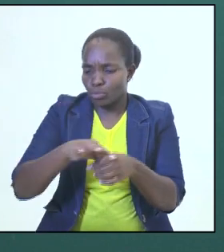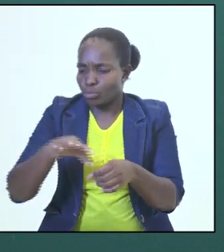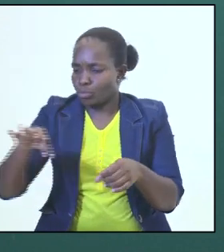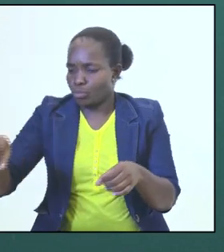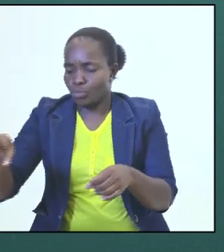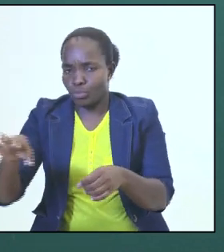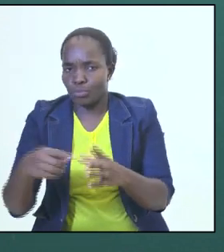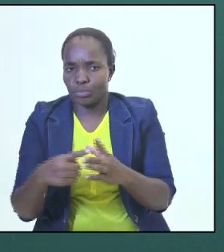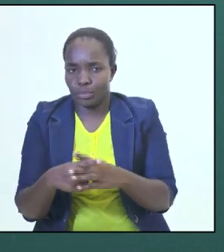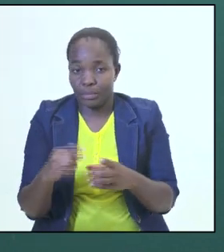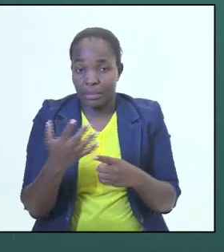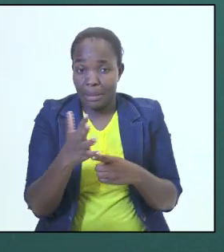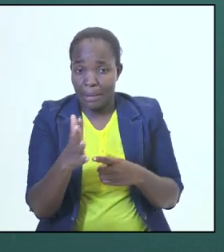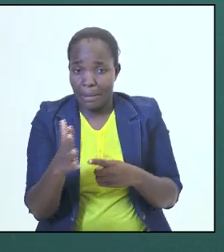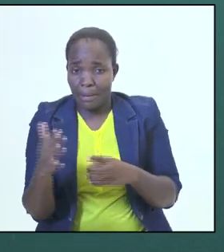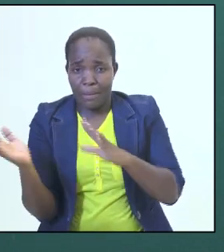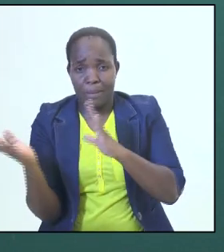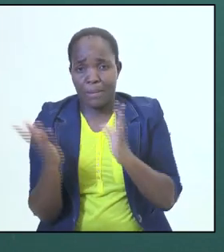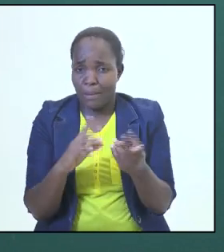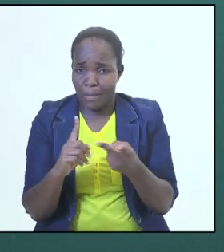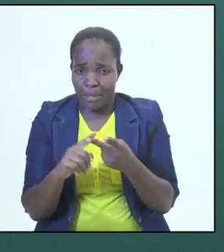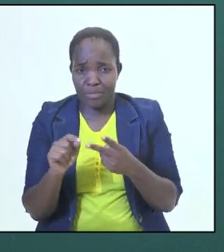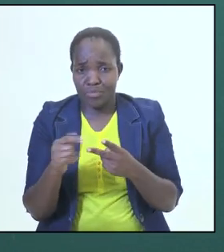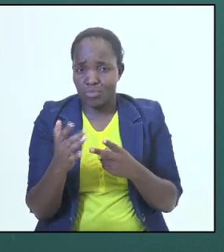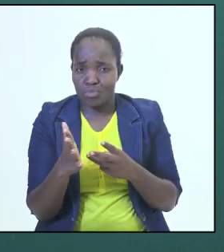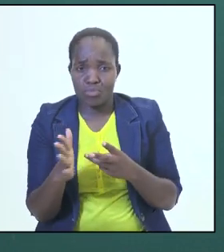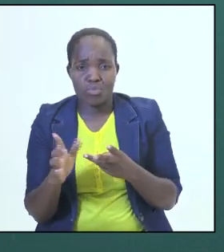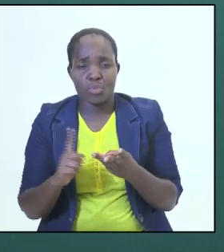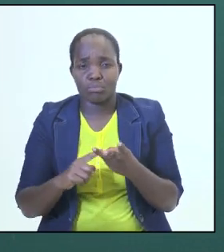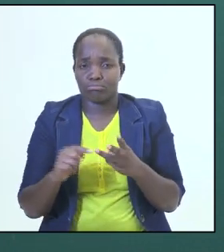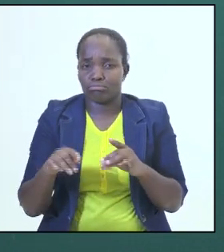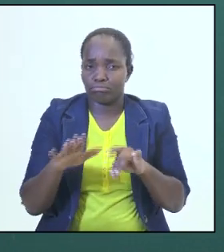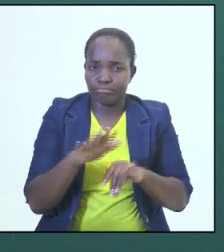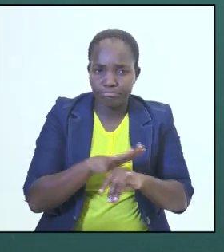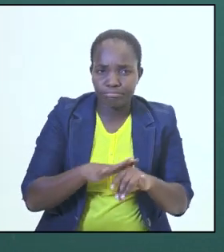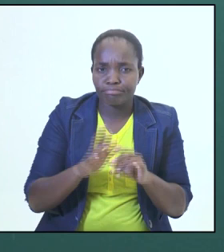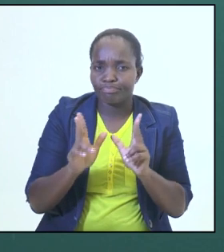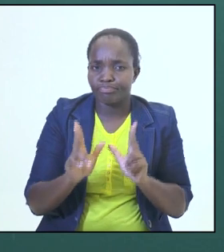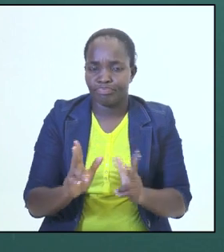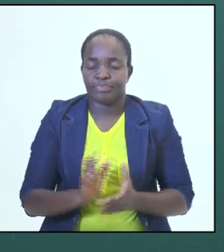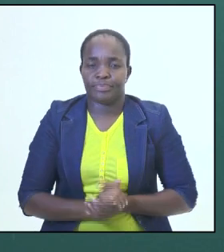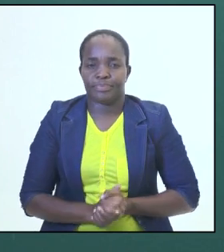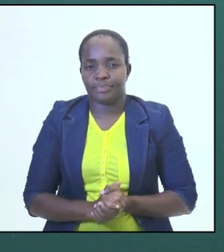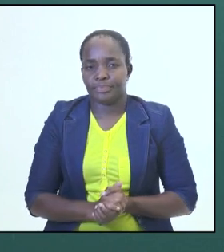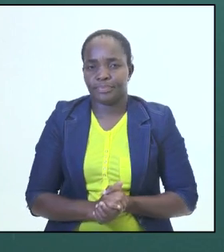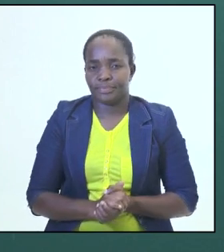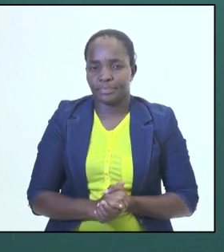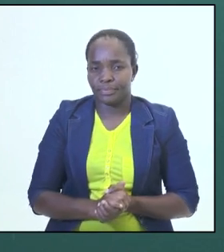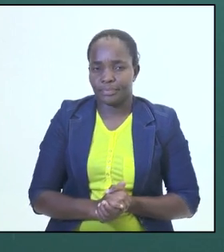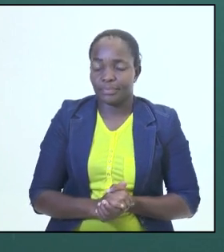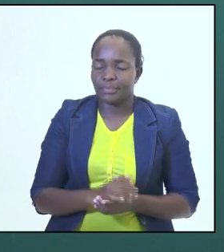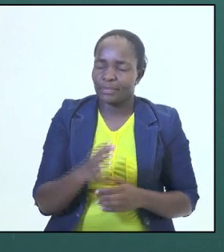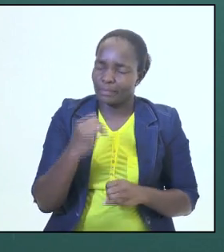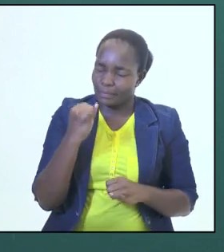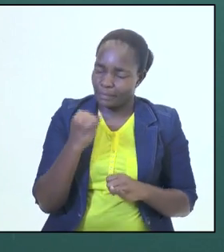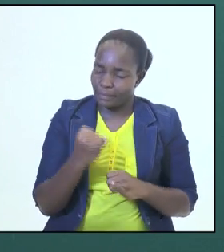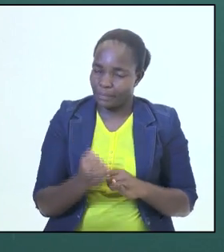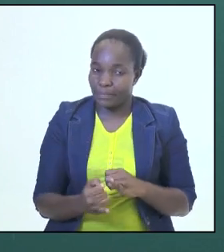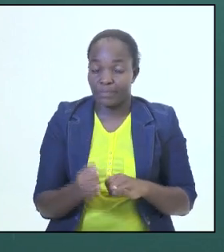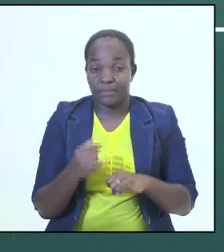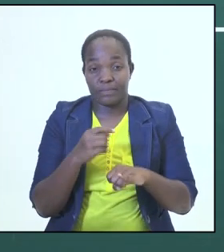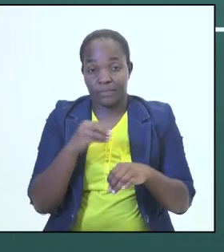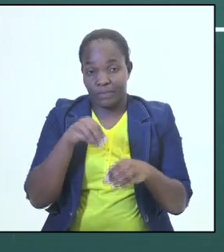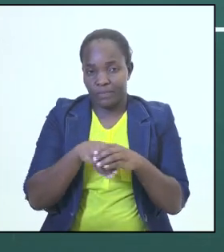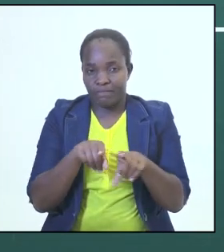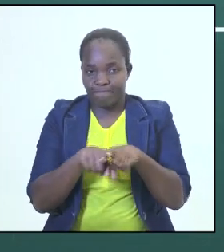insects, water, animals, and humans. Now you have one last chance to participate